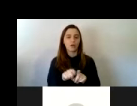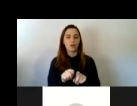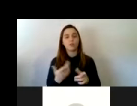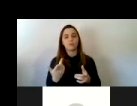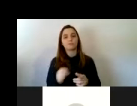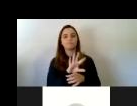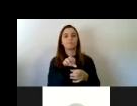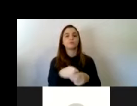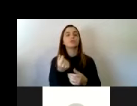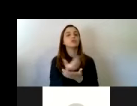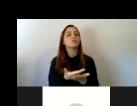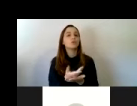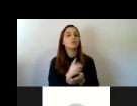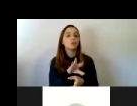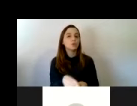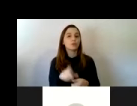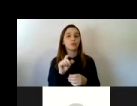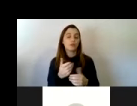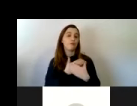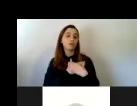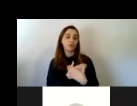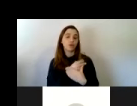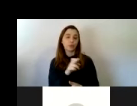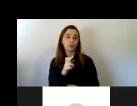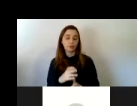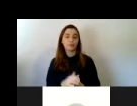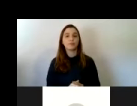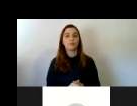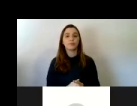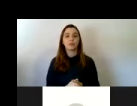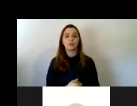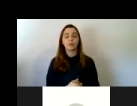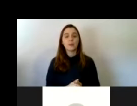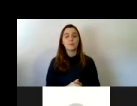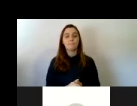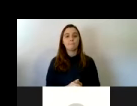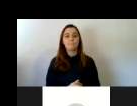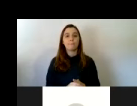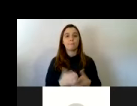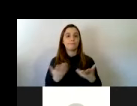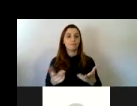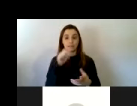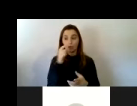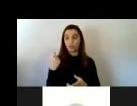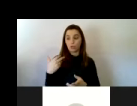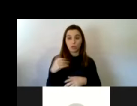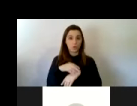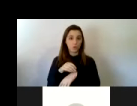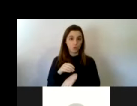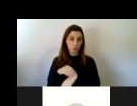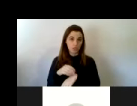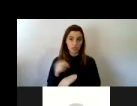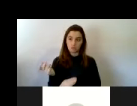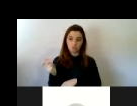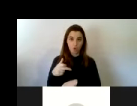are volunteering RådRum, this kind of, are you newly arrived to Sweden, you came to Sweden, you